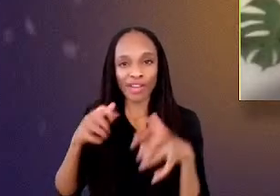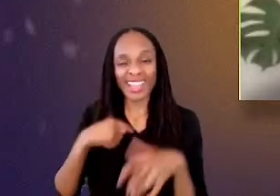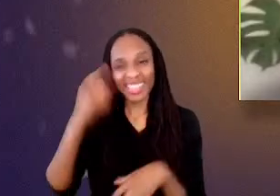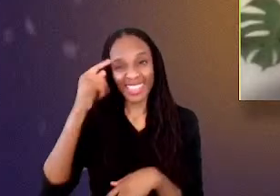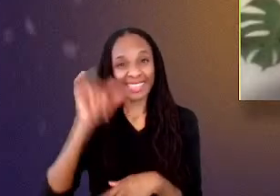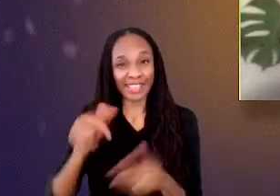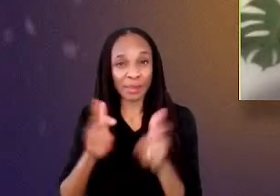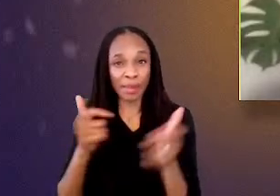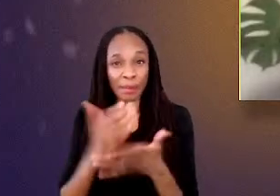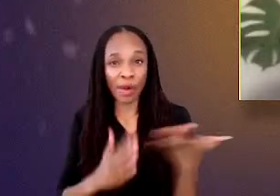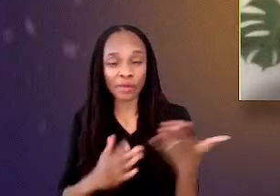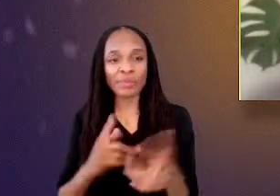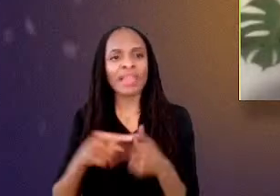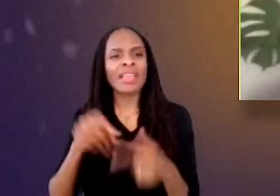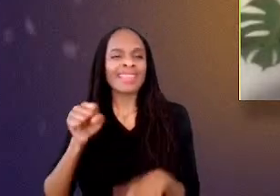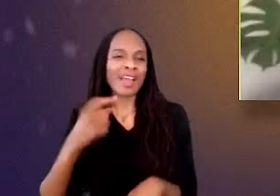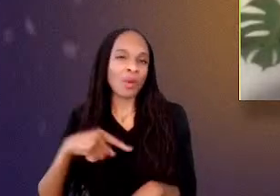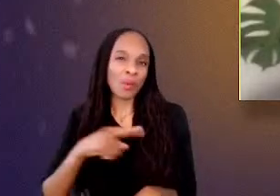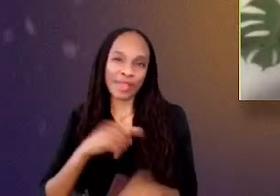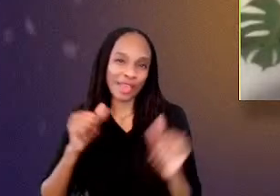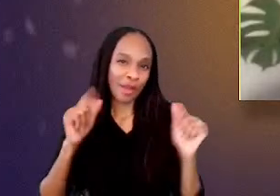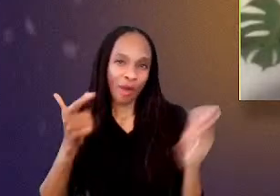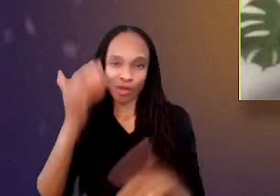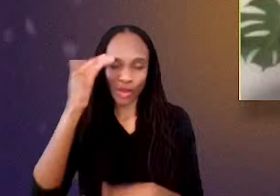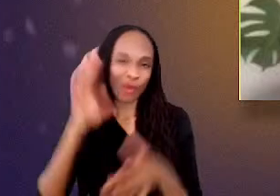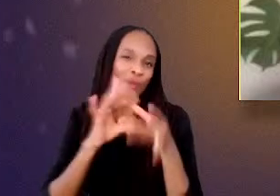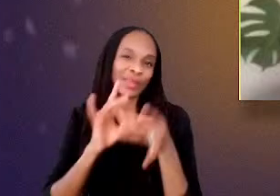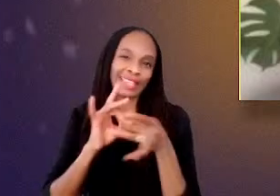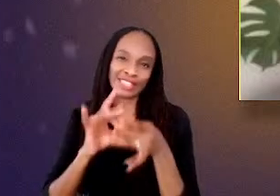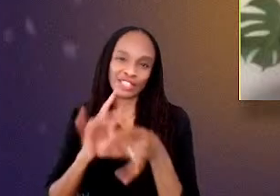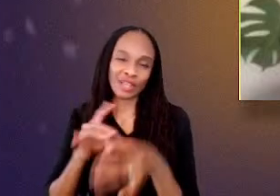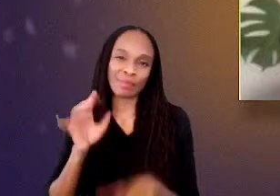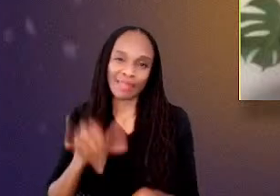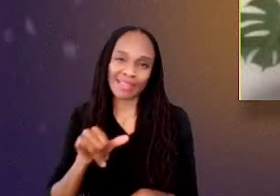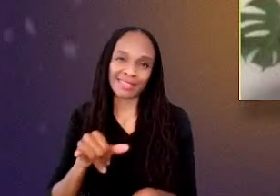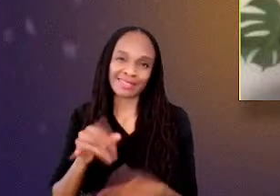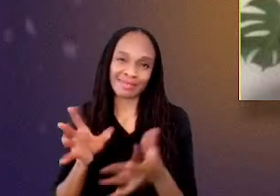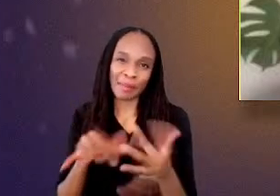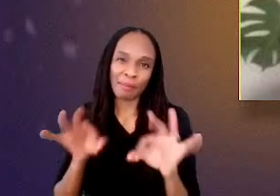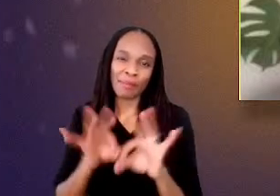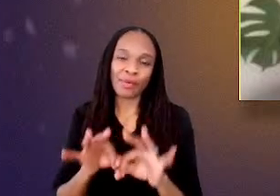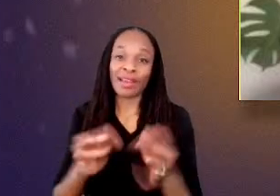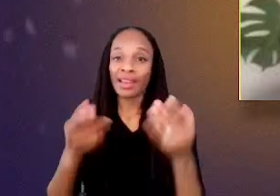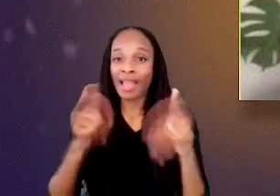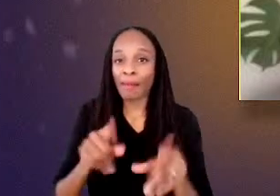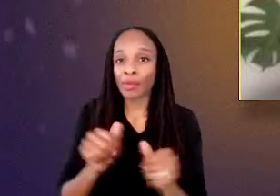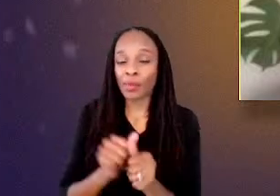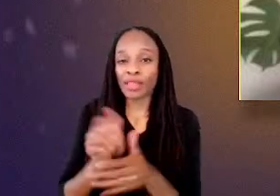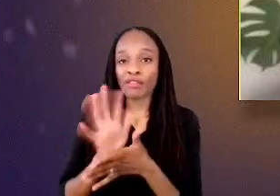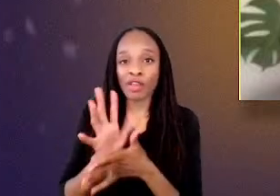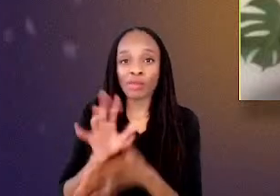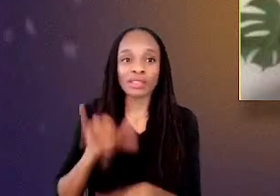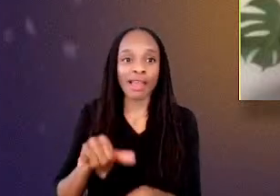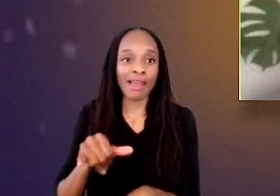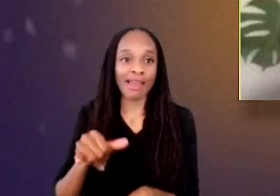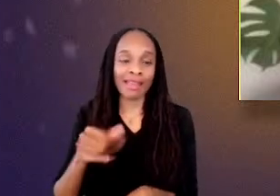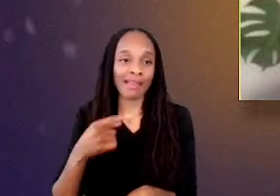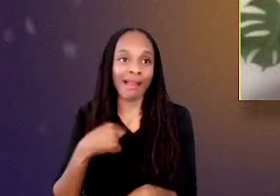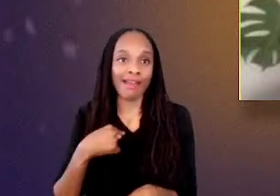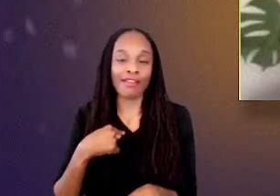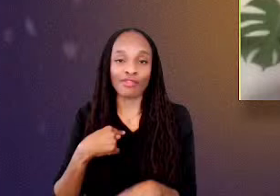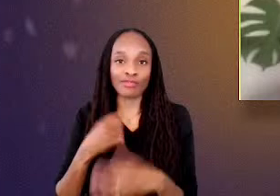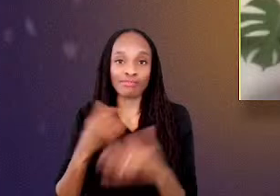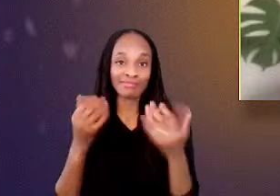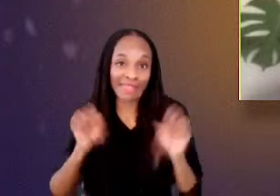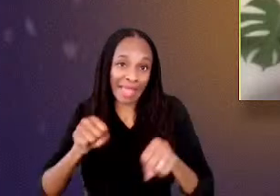of it. And then, yeah, we all know relationships are tie into it. I mean, it's happened with films that I've gotten into places. I'm not going to say that I